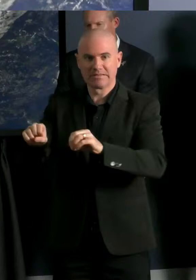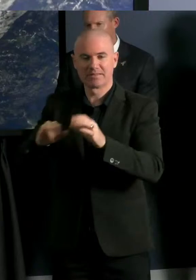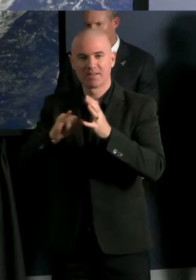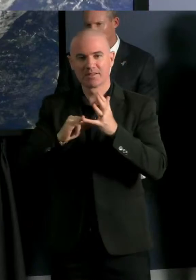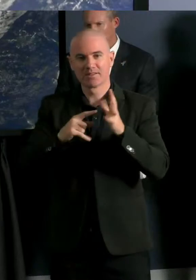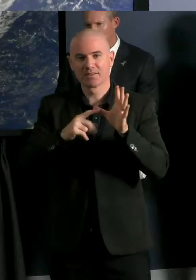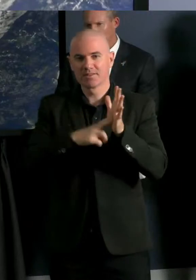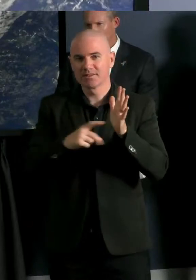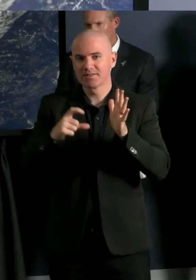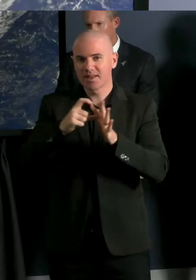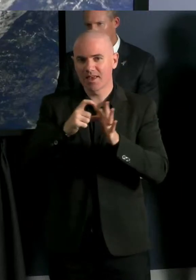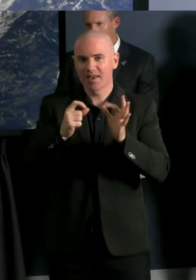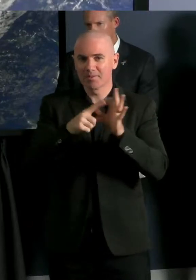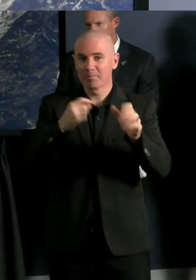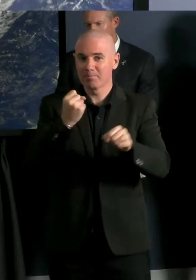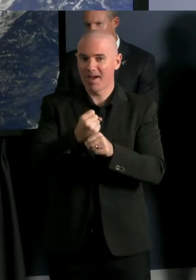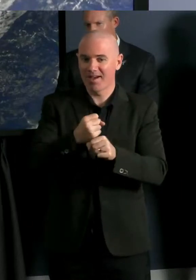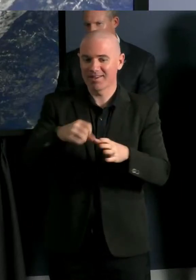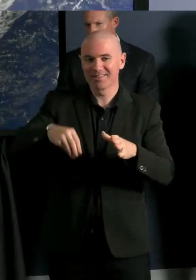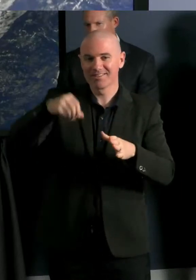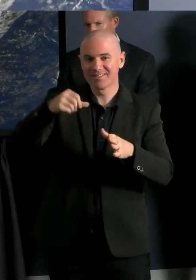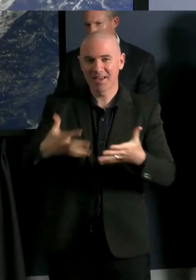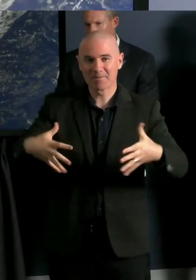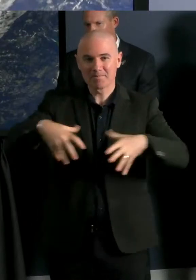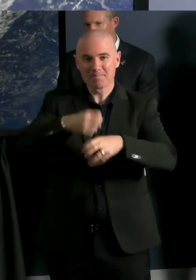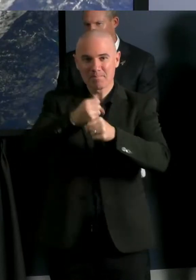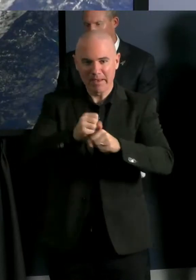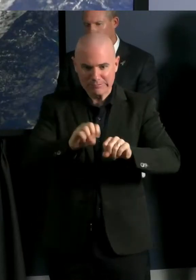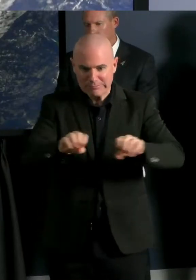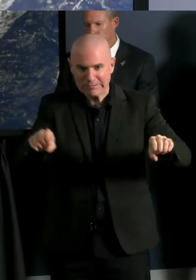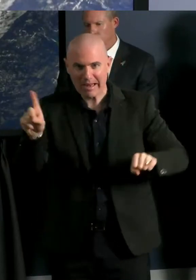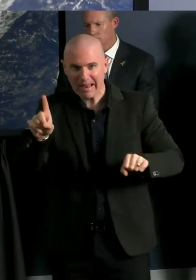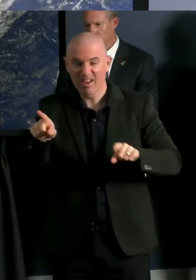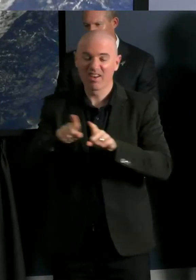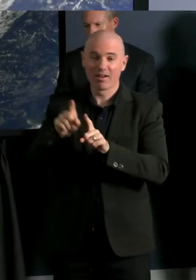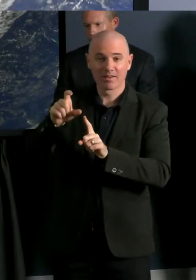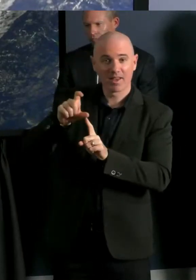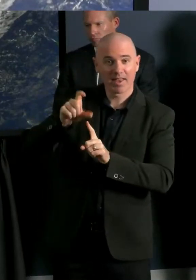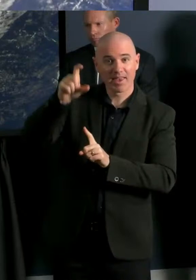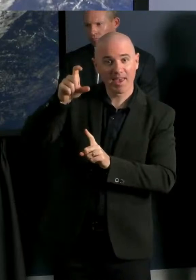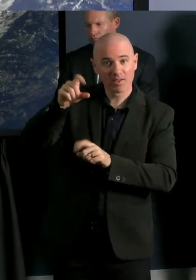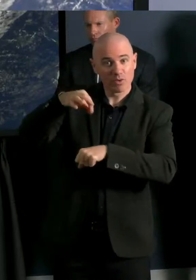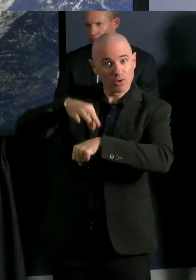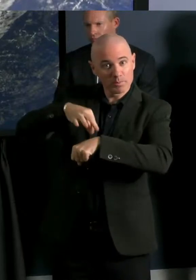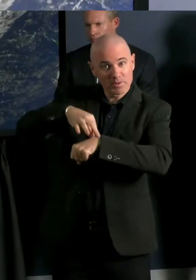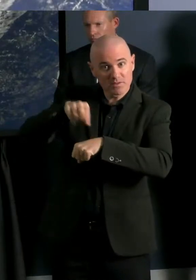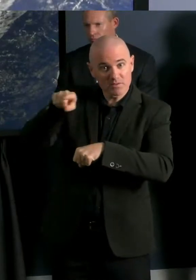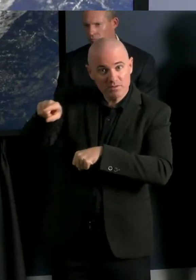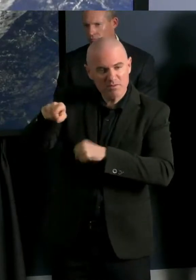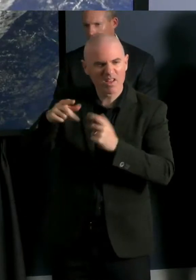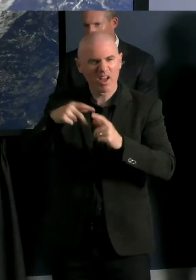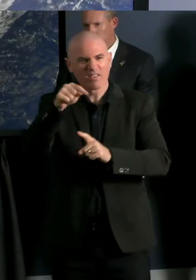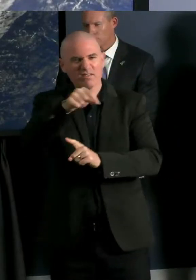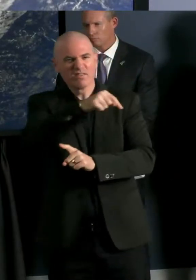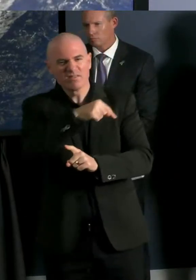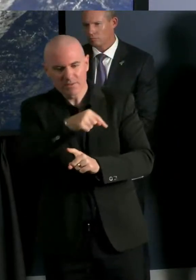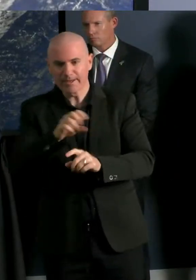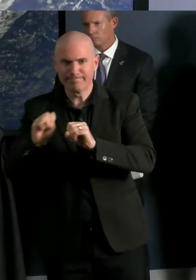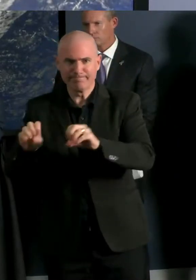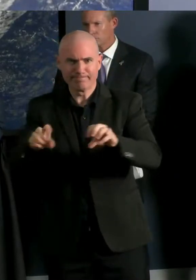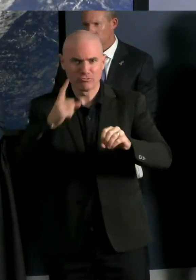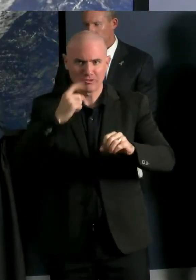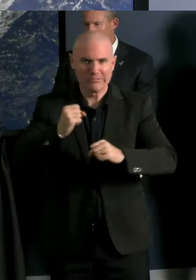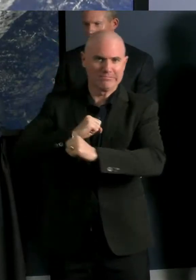our critical infrastructure like the Cairns Hospital and other businesses in those areas. All essential services have been